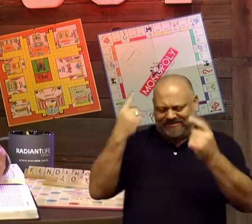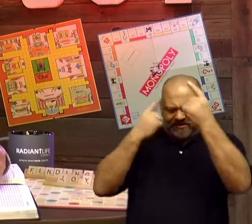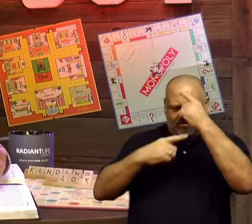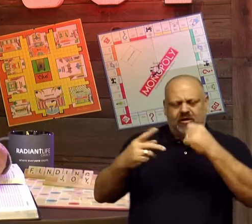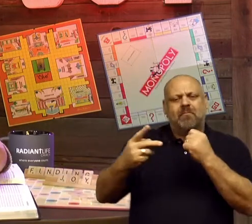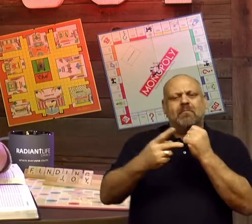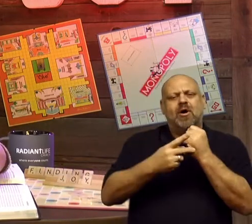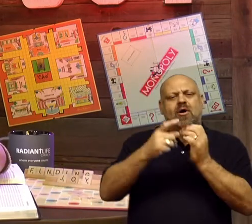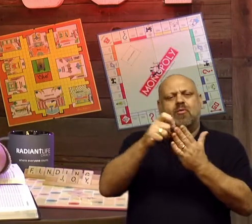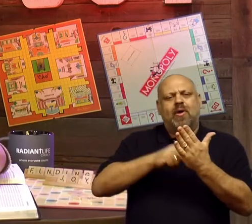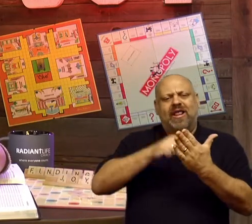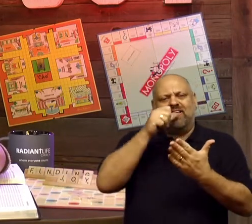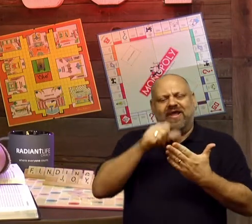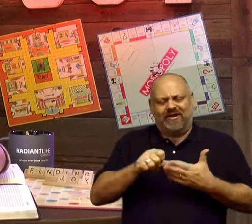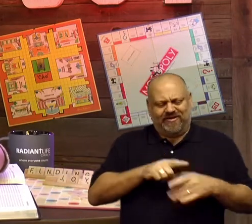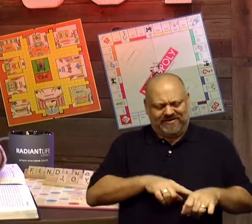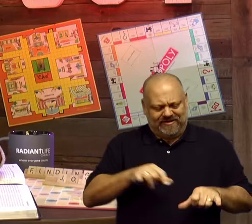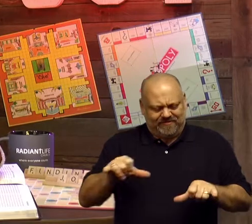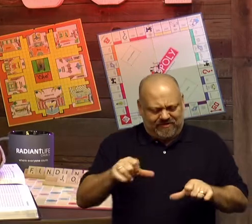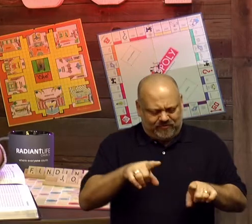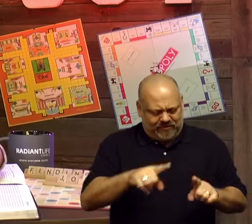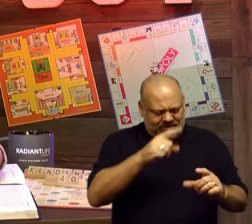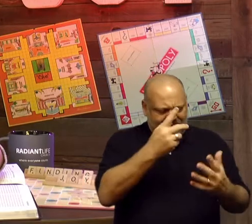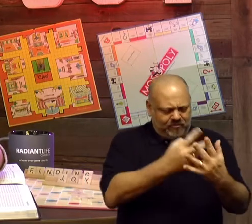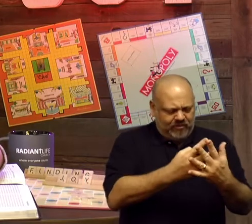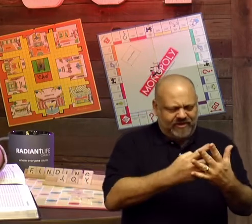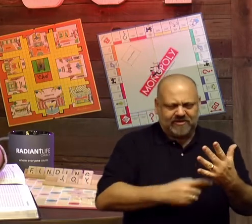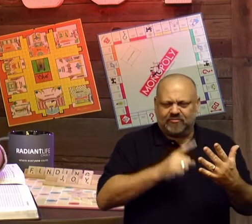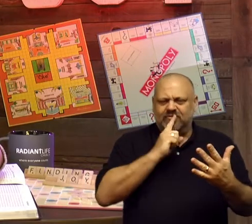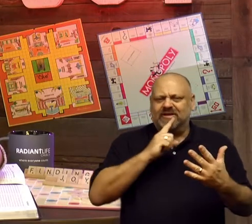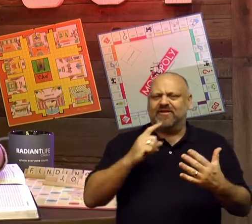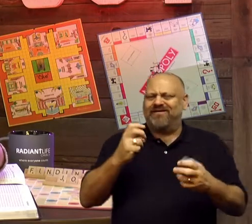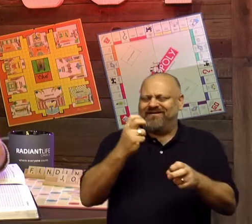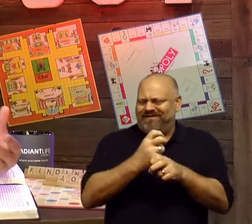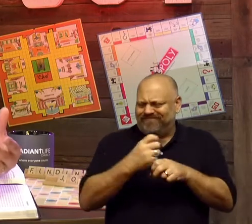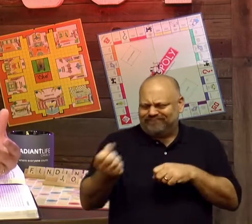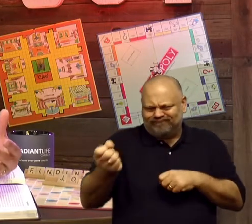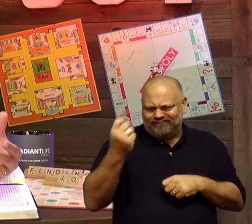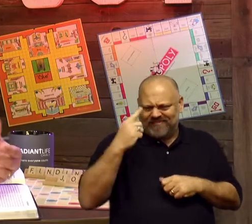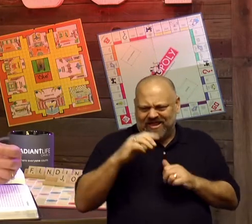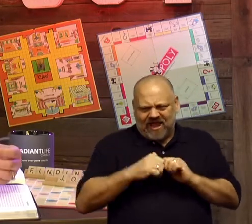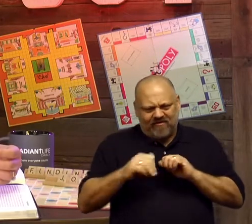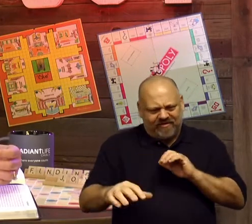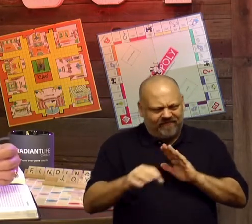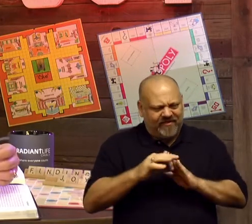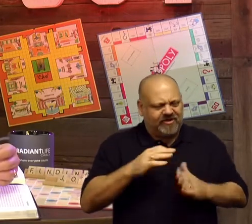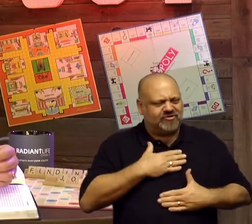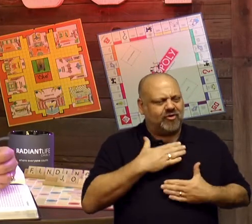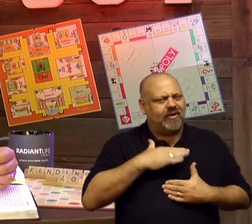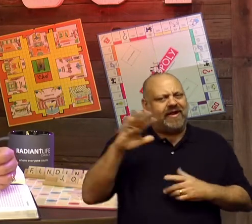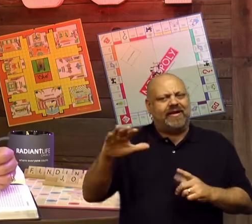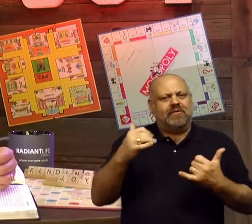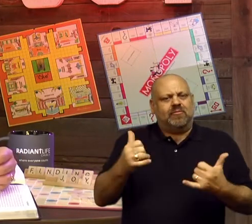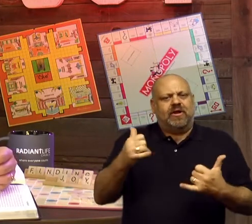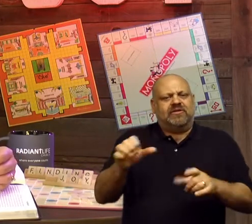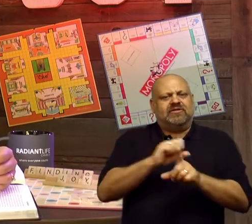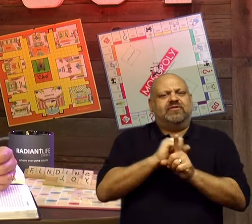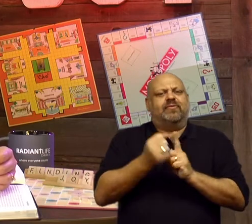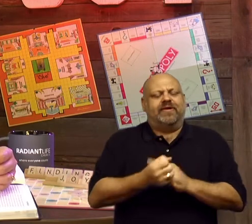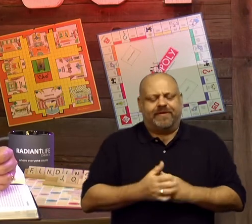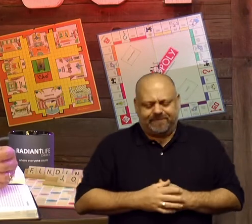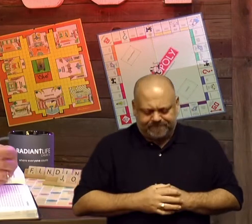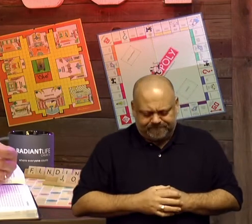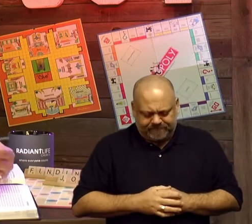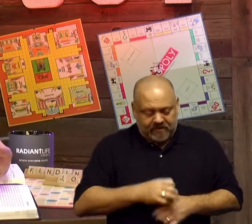When we consider that Paul was writing this letter while he was in prison, it's hard to fathom how he can find joy in his present